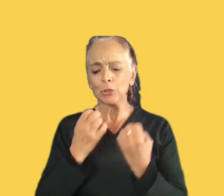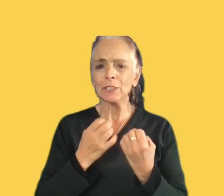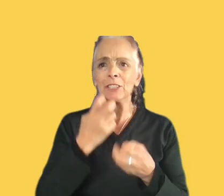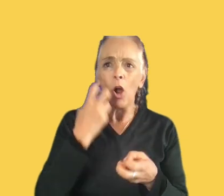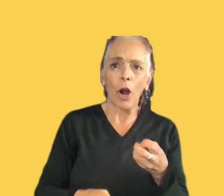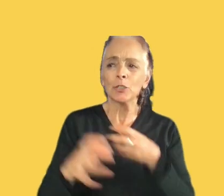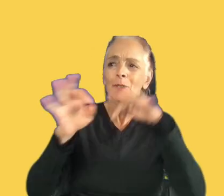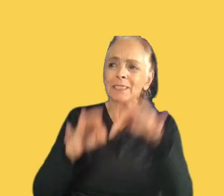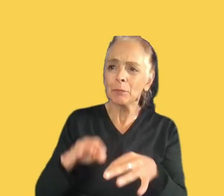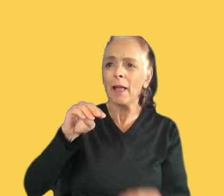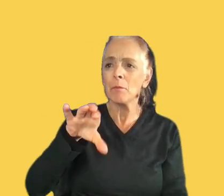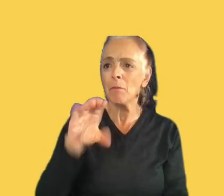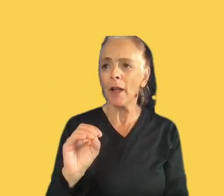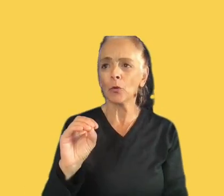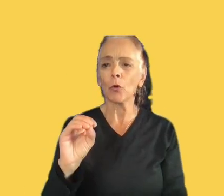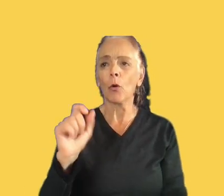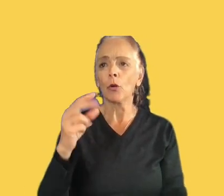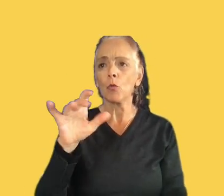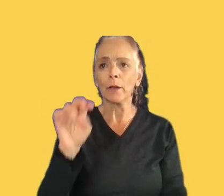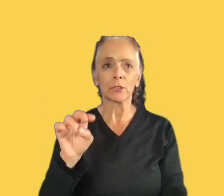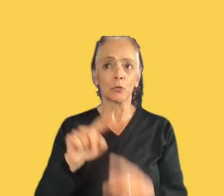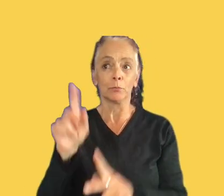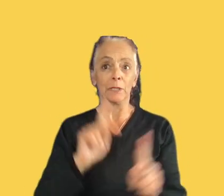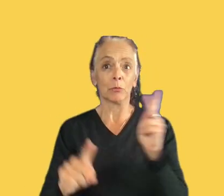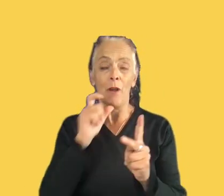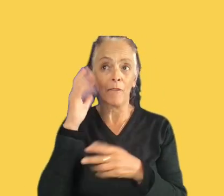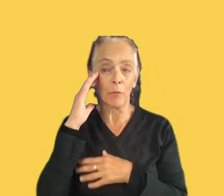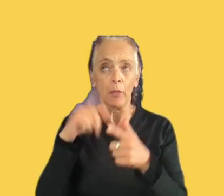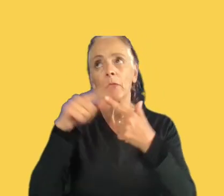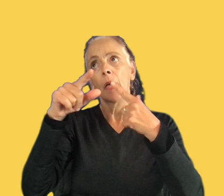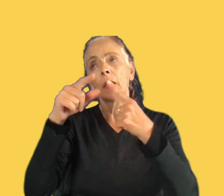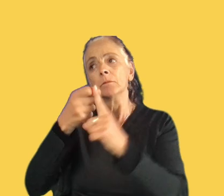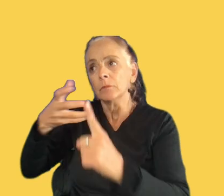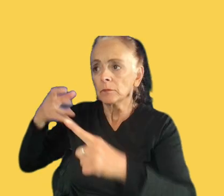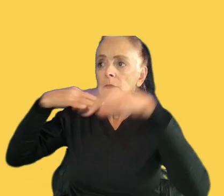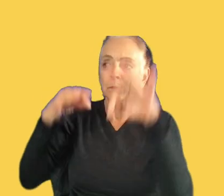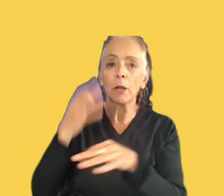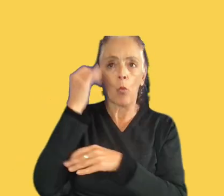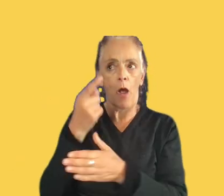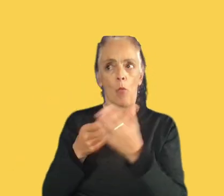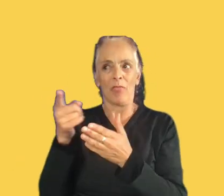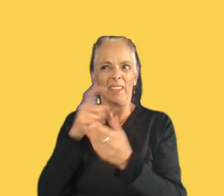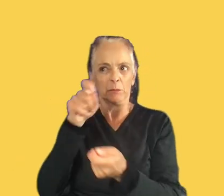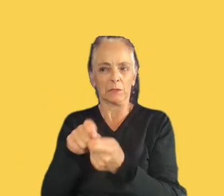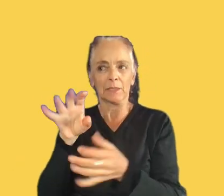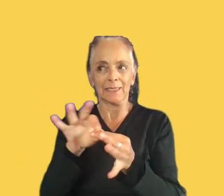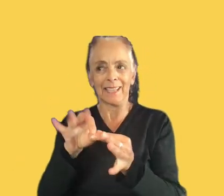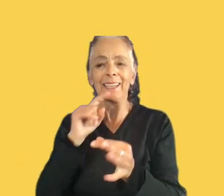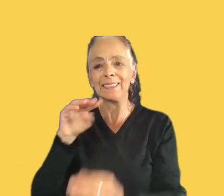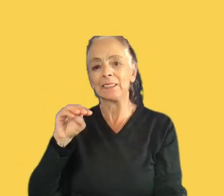explain microaggressions to someone who isn't familiar with the concept, and then follow up with an explanation of why what they said specifically